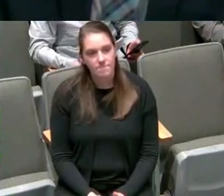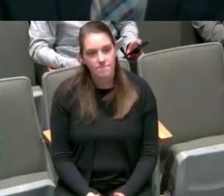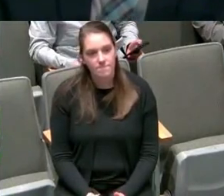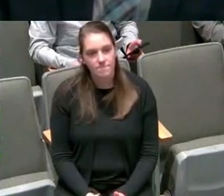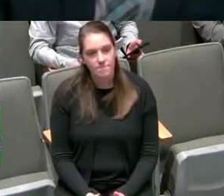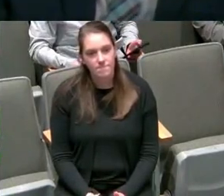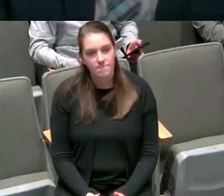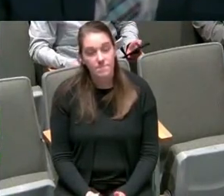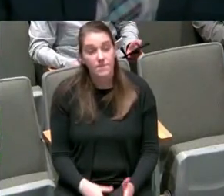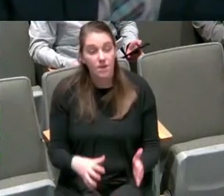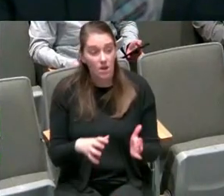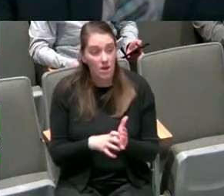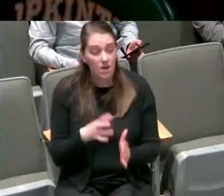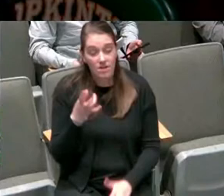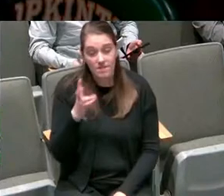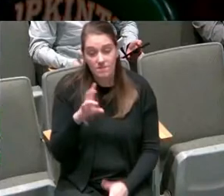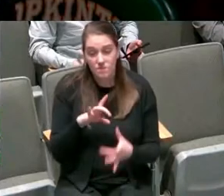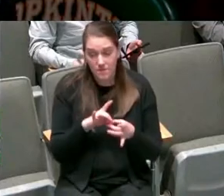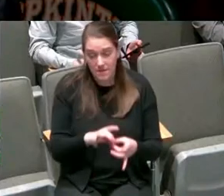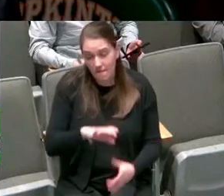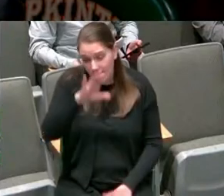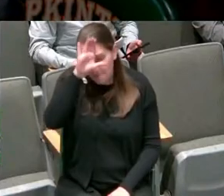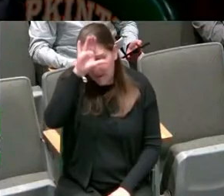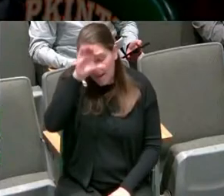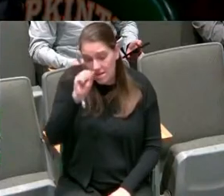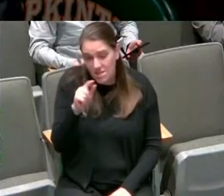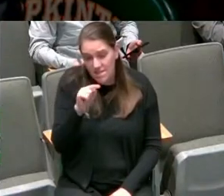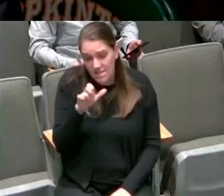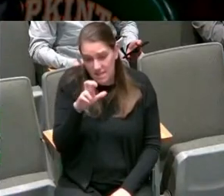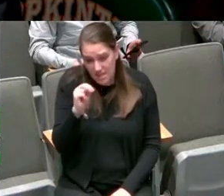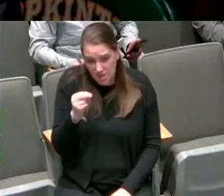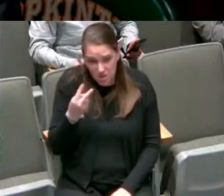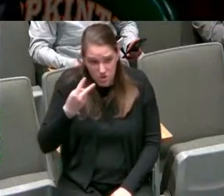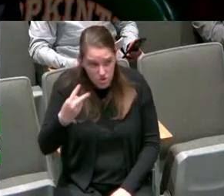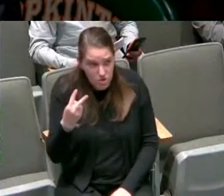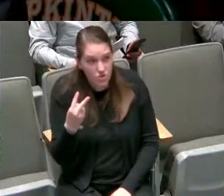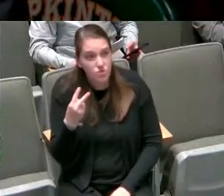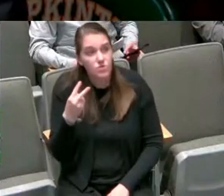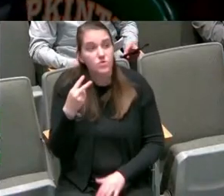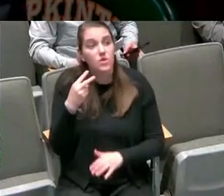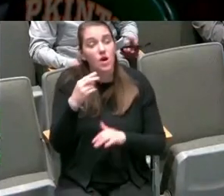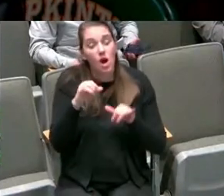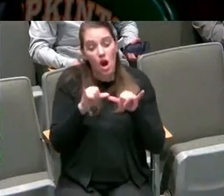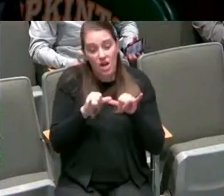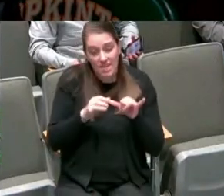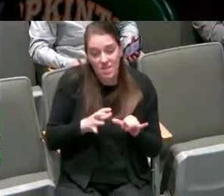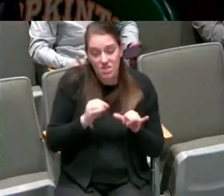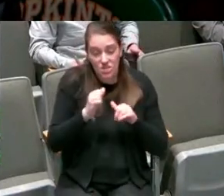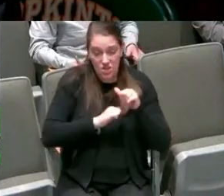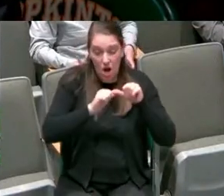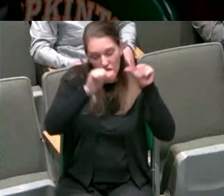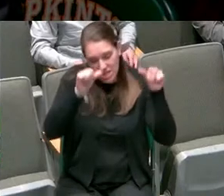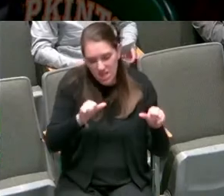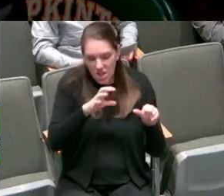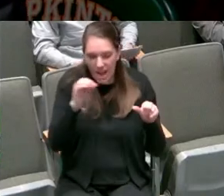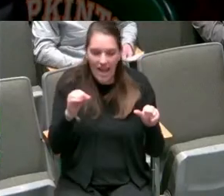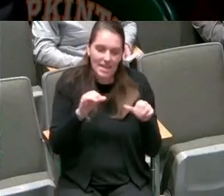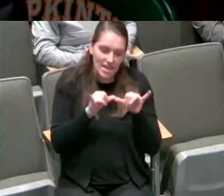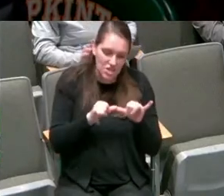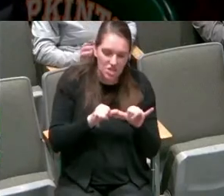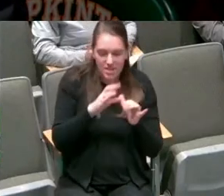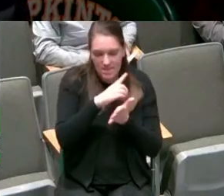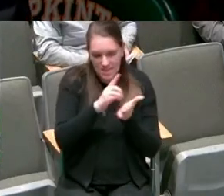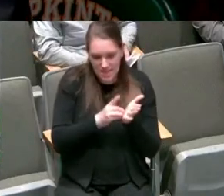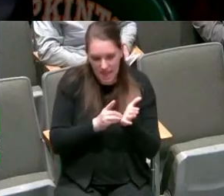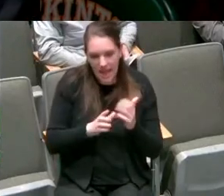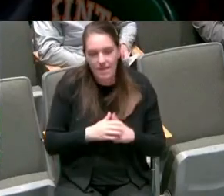article 17 Fire Station 2 architectural and engineering design we move the motion as written in the Warren articles